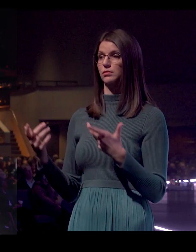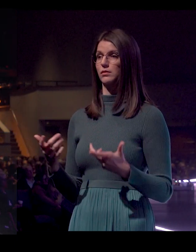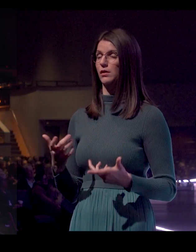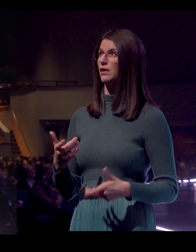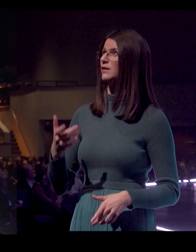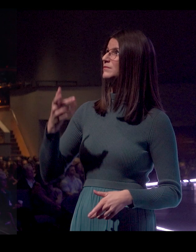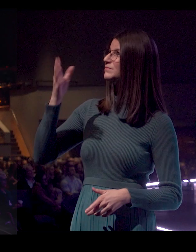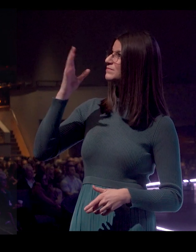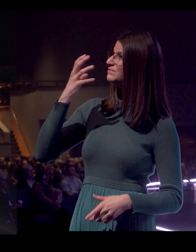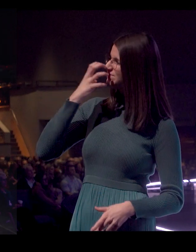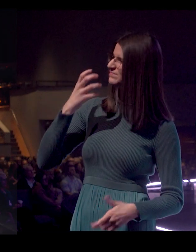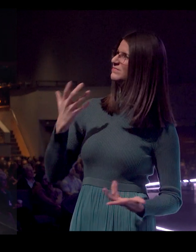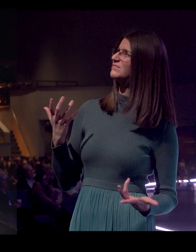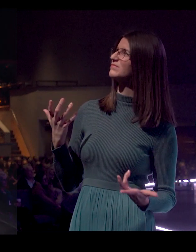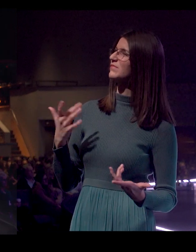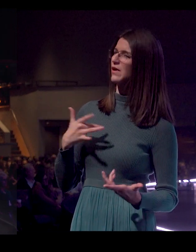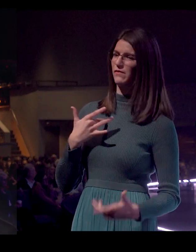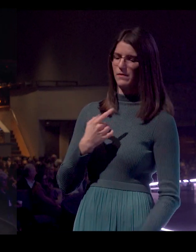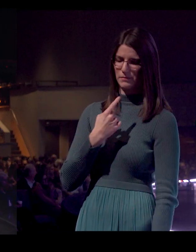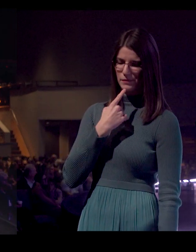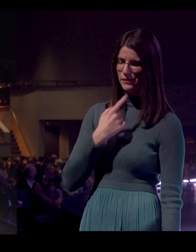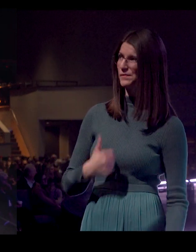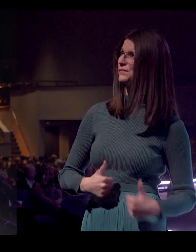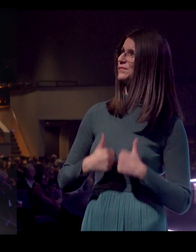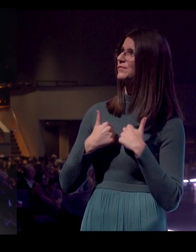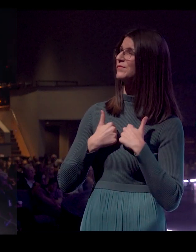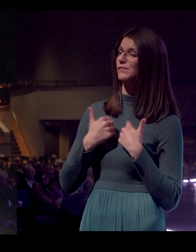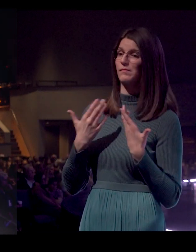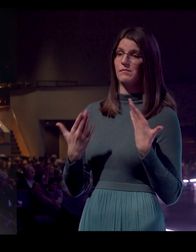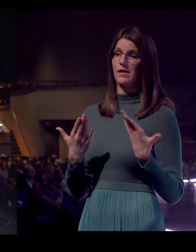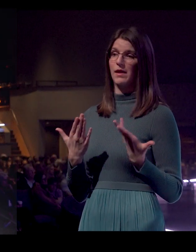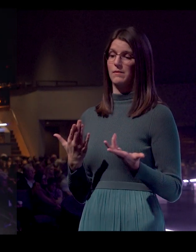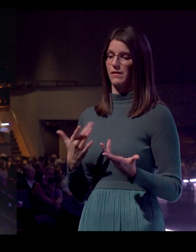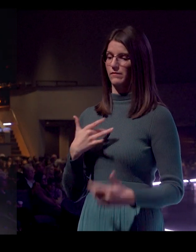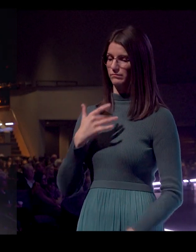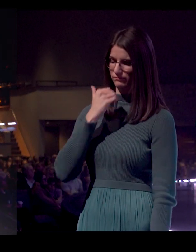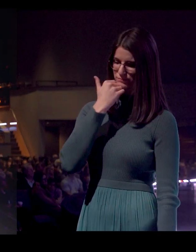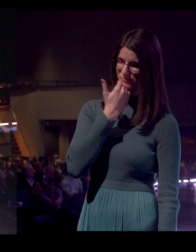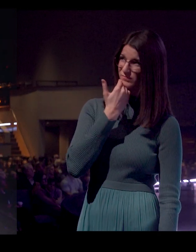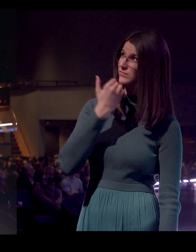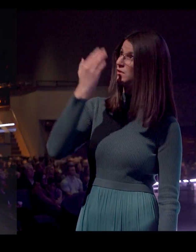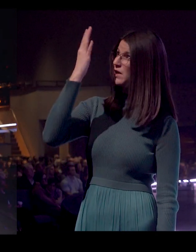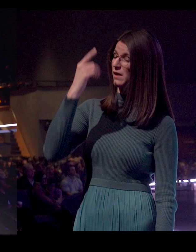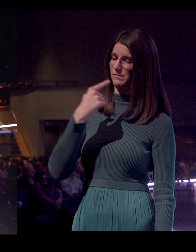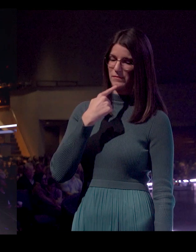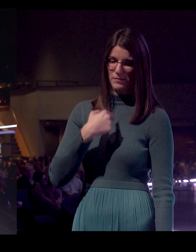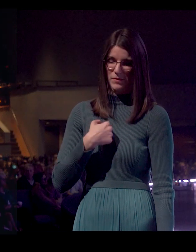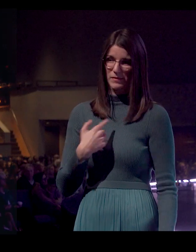maybe I felt some shame and thought God was disappointed in me, so I stopped worshiping.